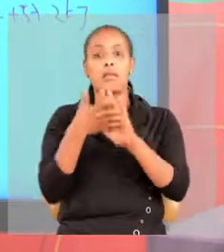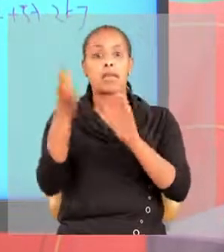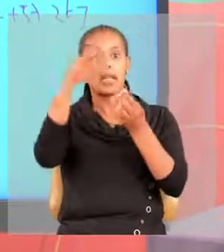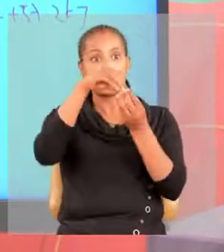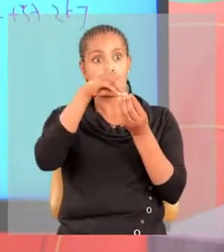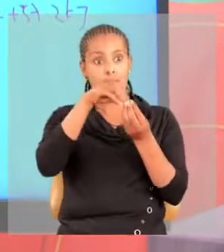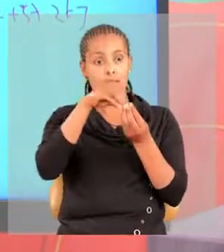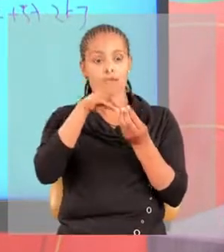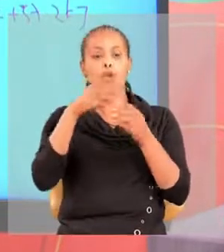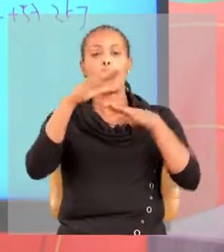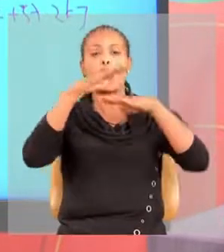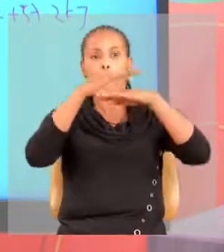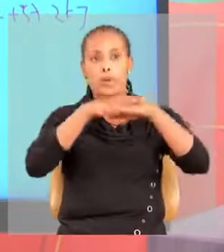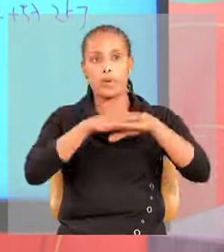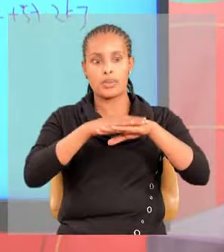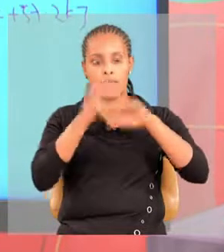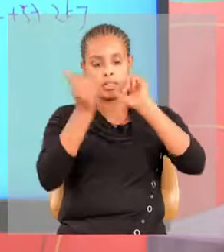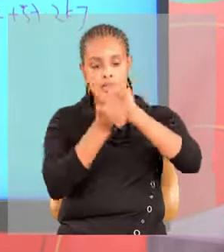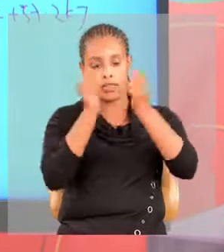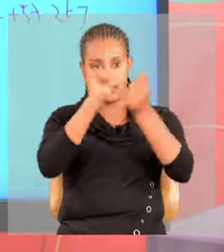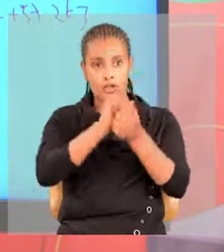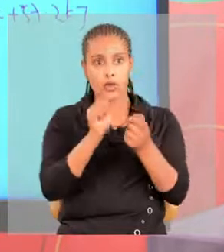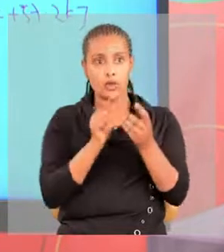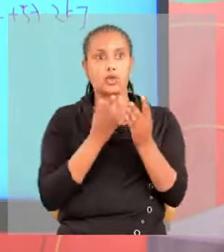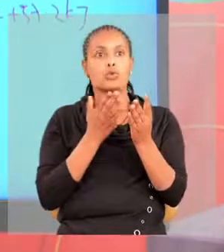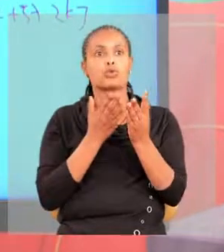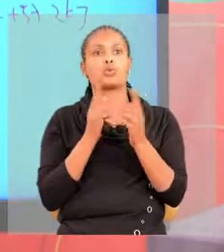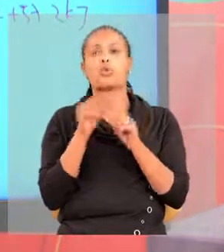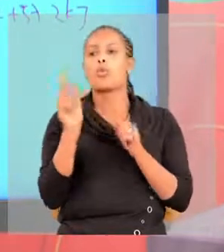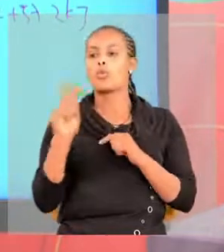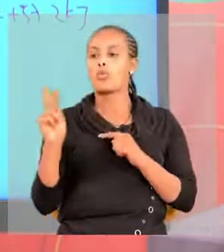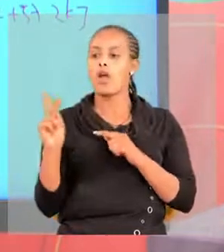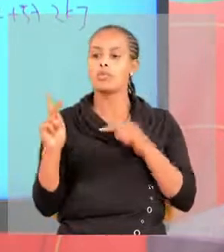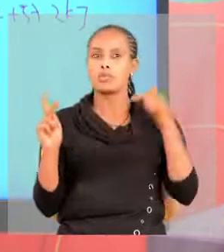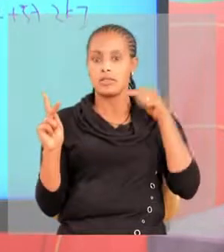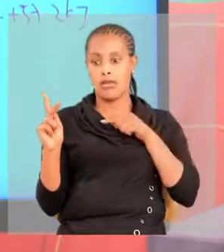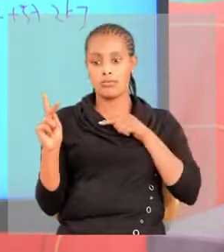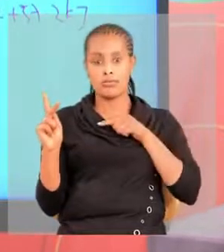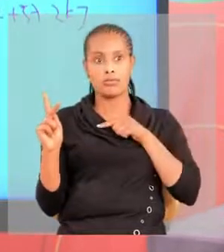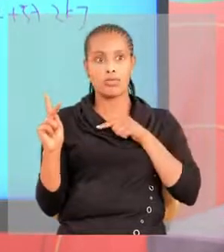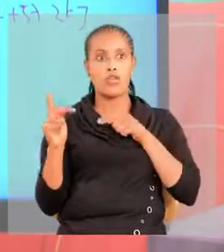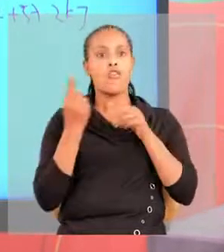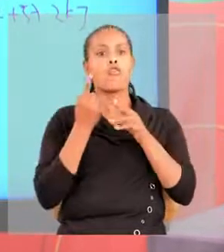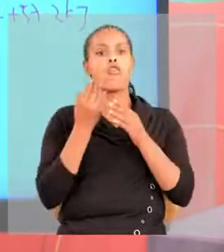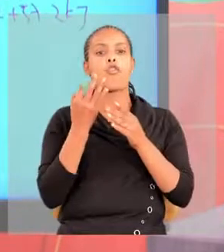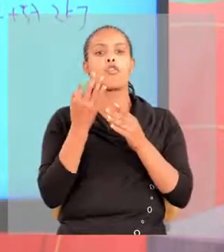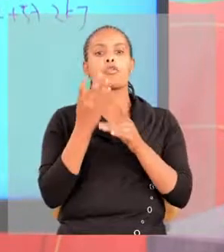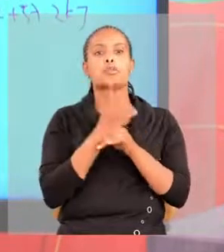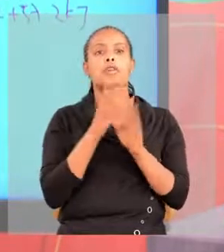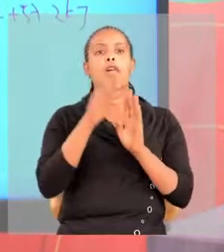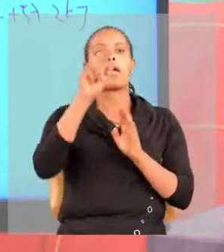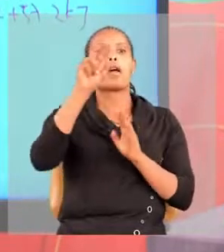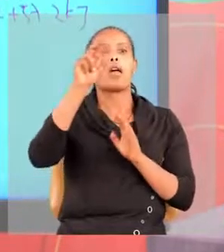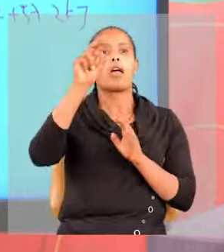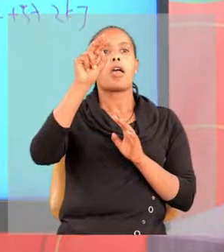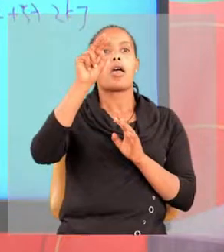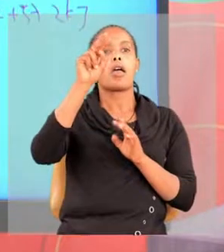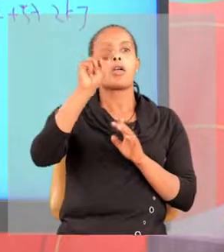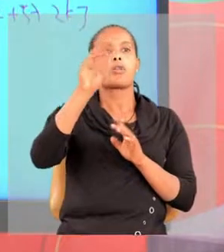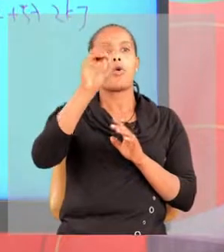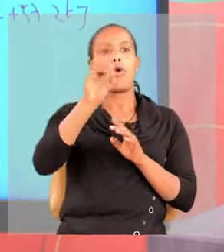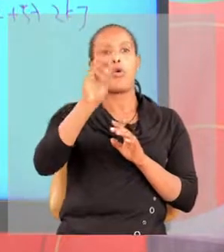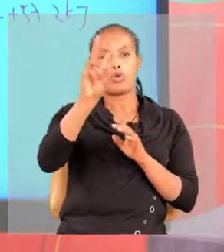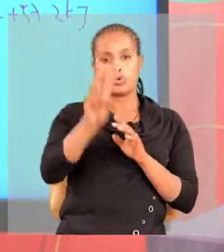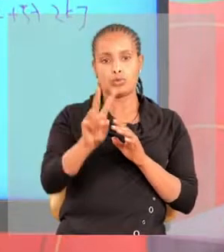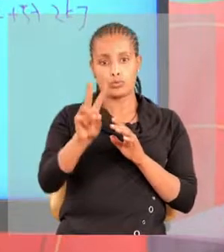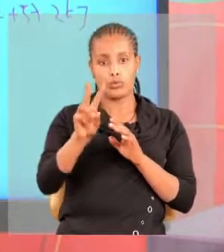increase, equilibrium shift to the product side. Formation of nitrogen dioxide